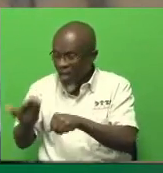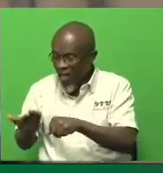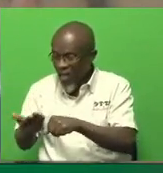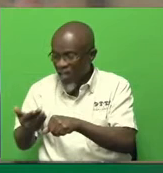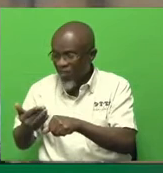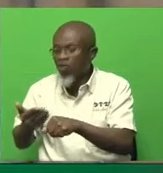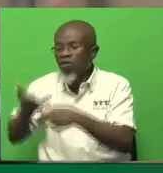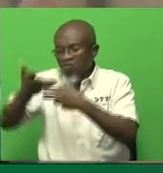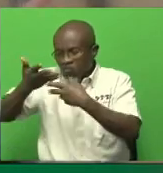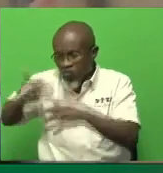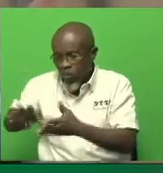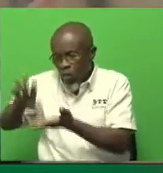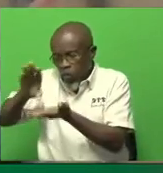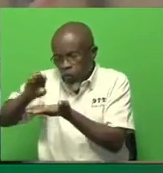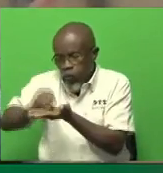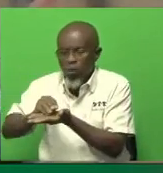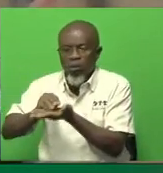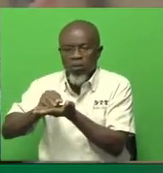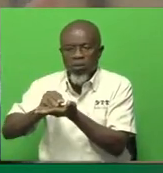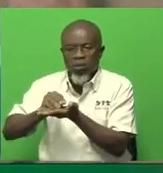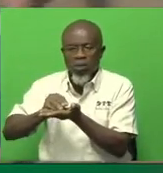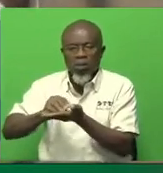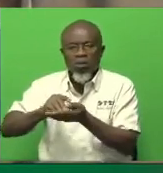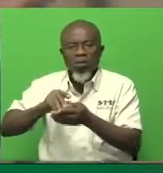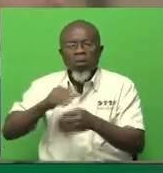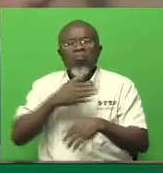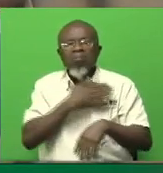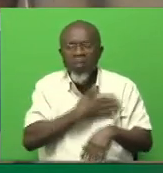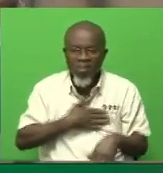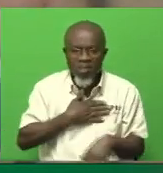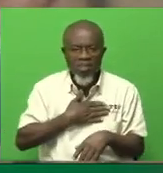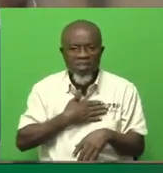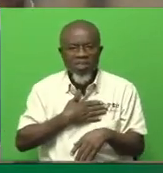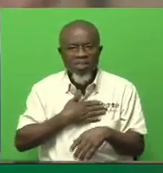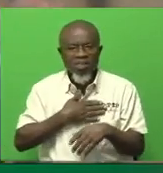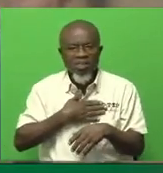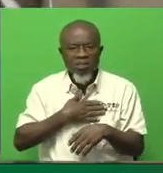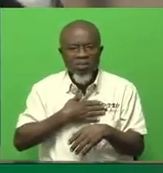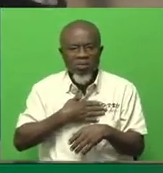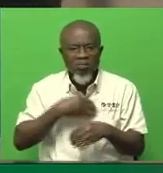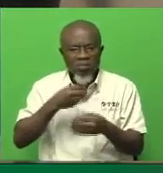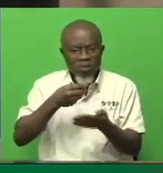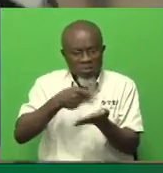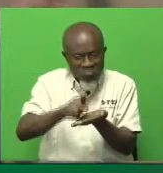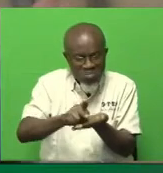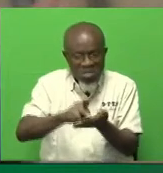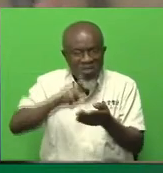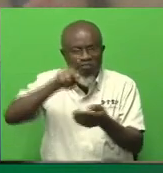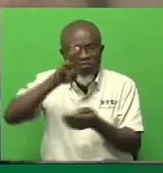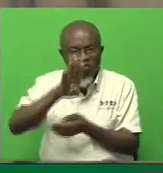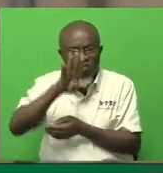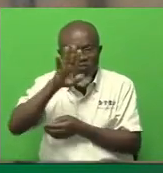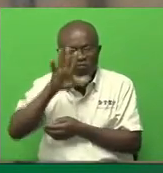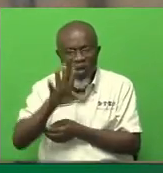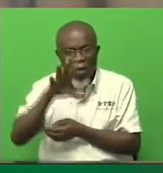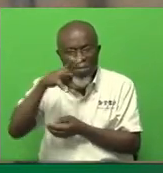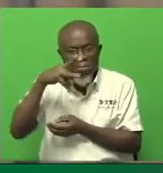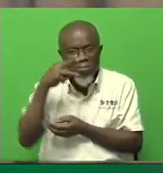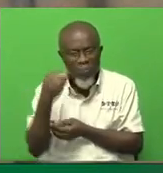oh gosh please we spent 45 million dollars per month on